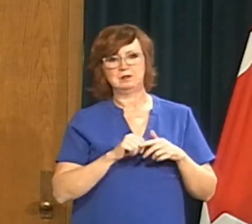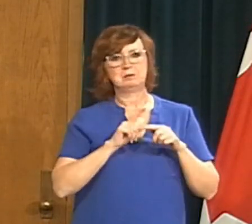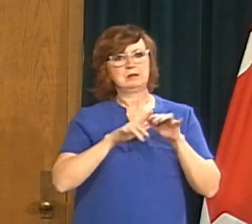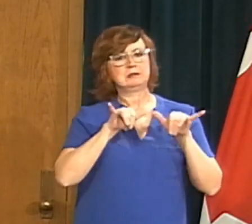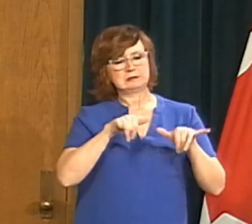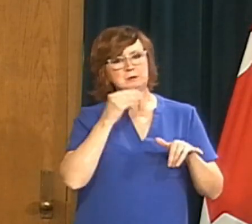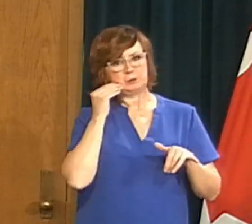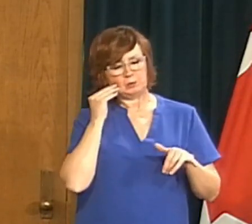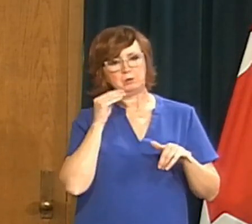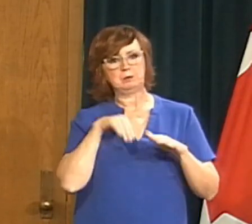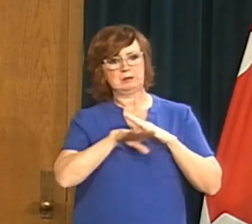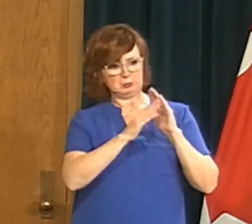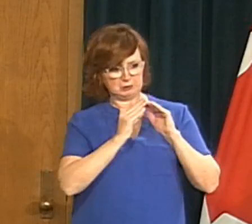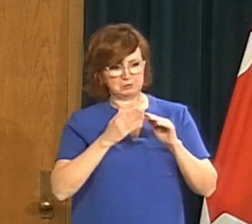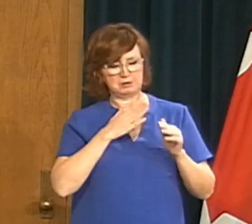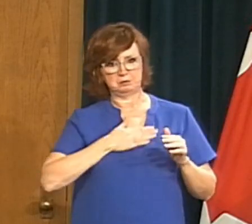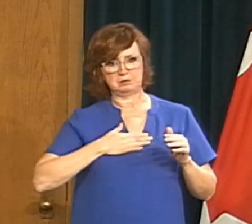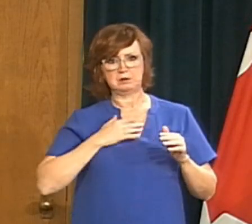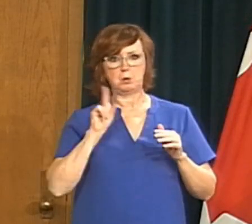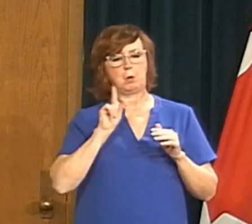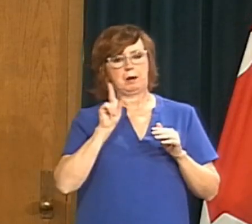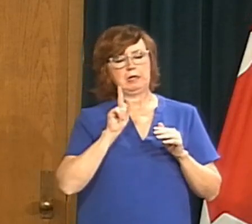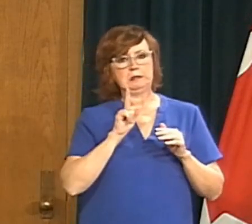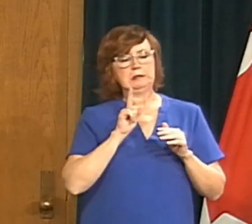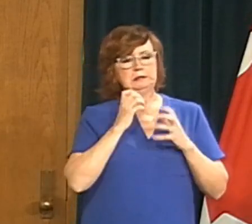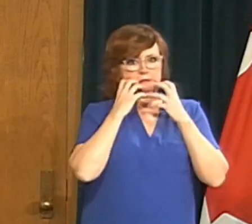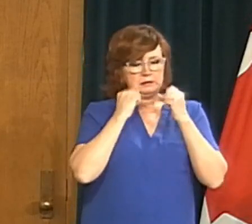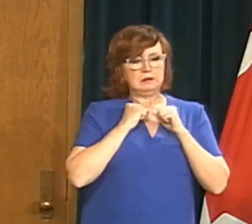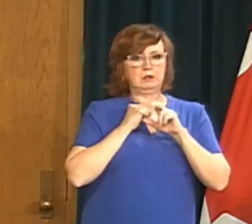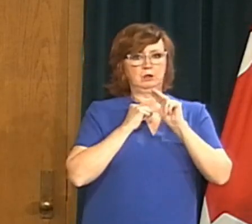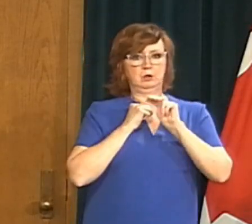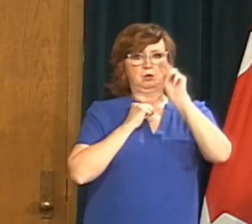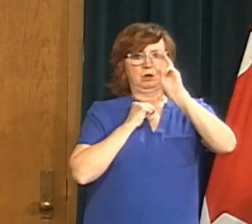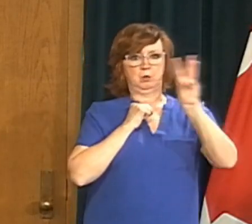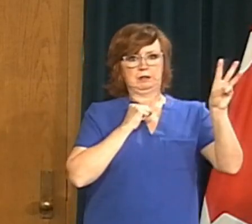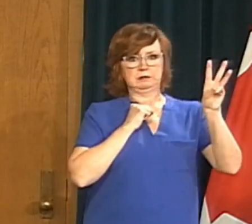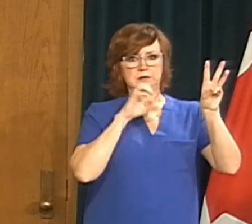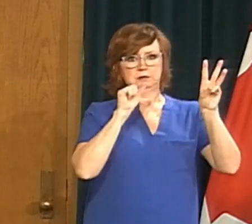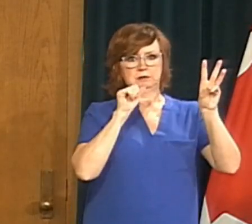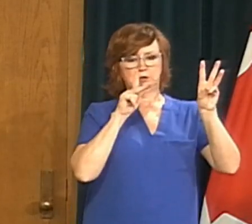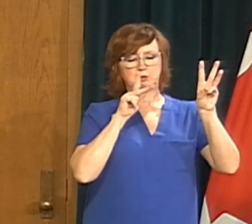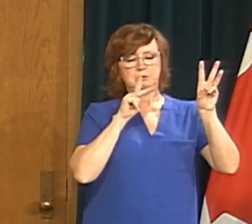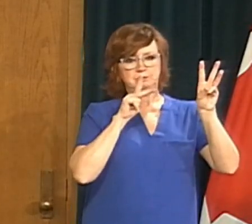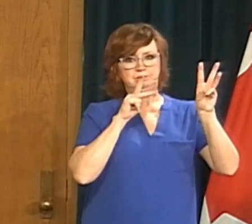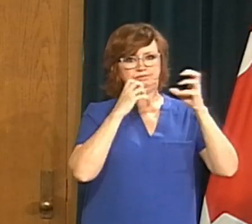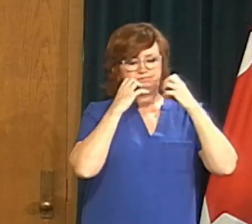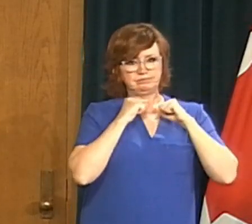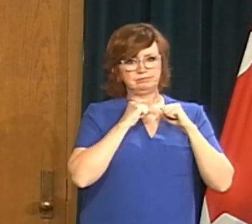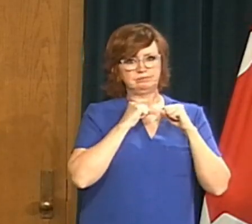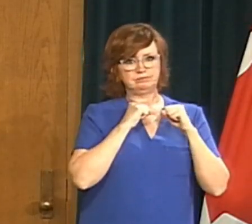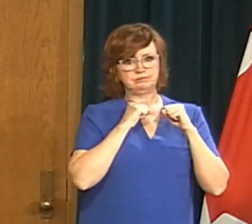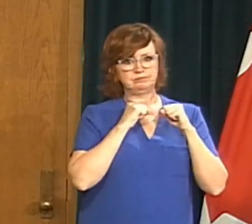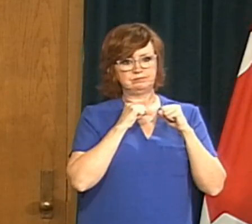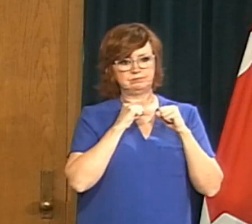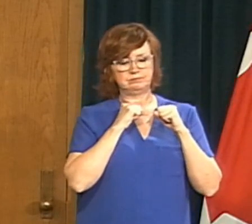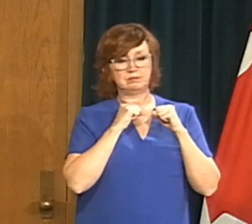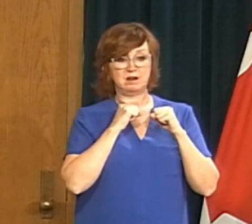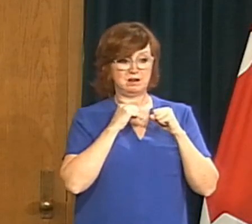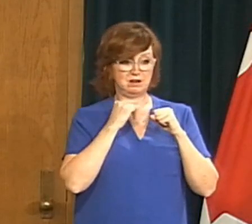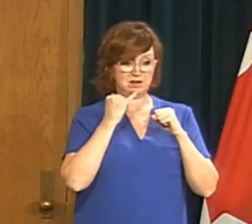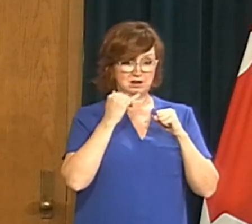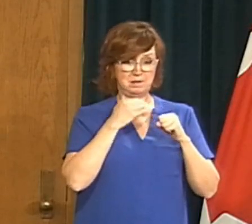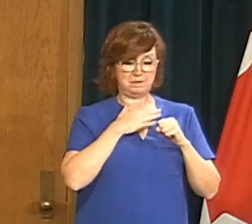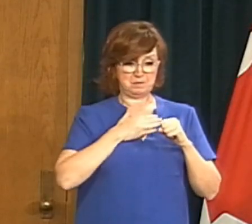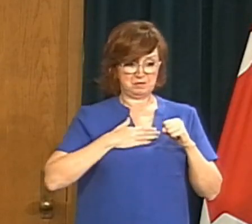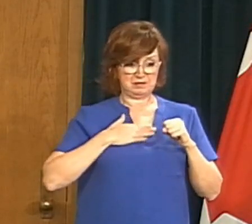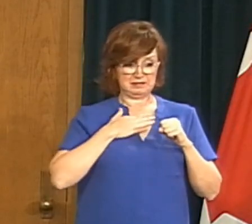those communities in the Northwest, we are asking people to not only stay at home. This is one area of Saskatchewan where if you can stay